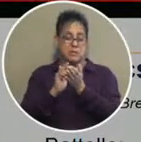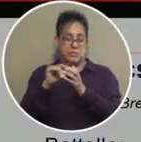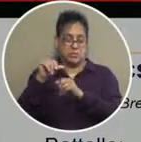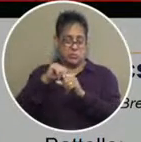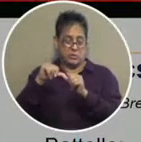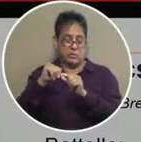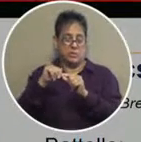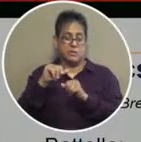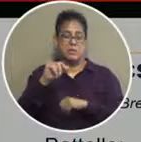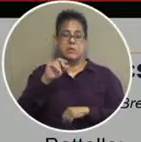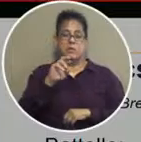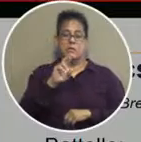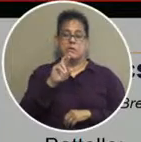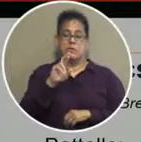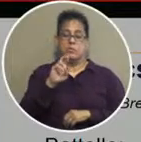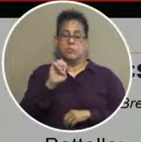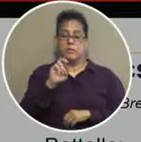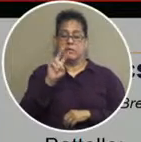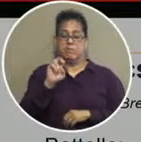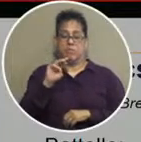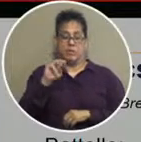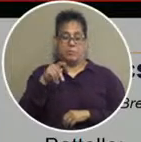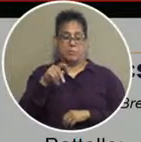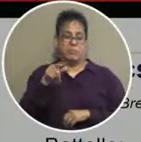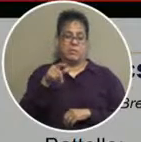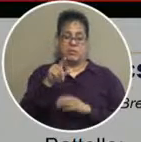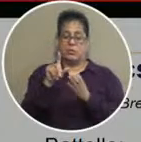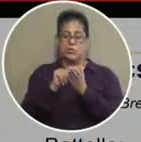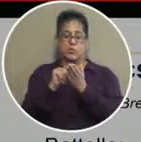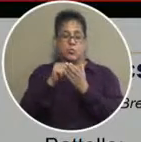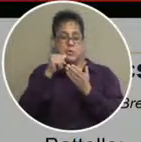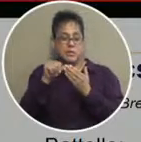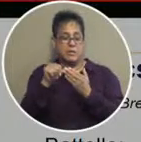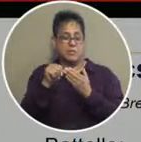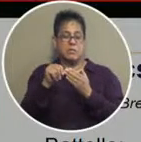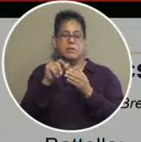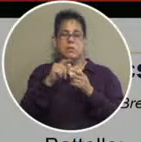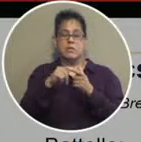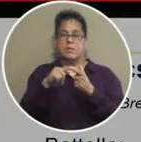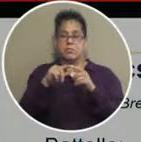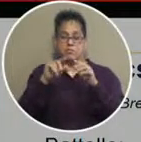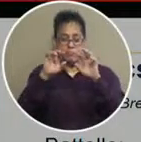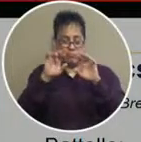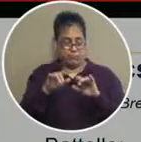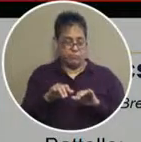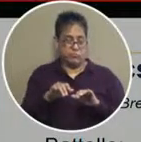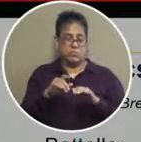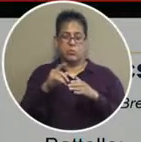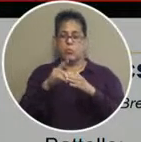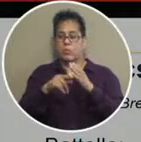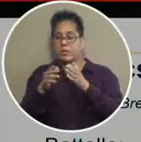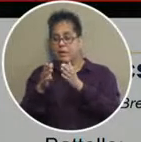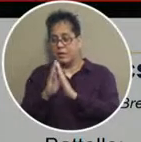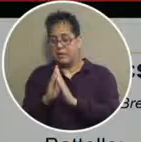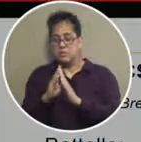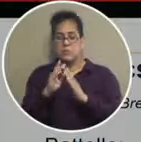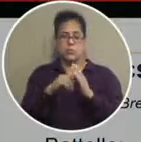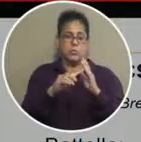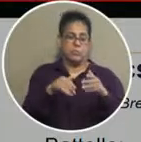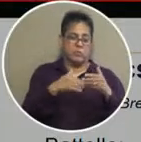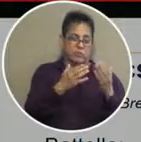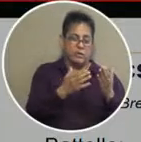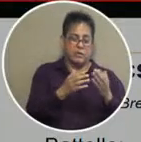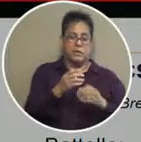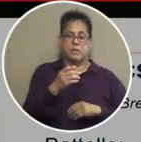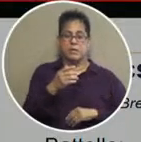of revamp their newsletter so that it spoke more directly to the clinicians. What were they asking for? What could we provide